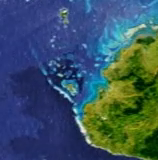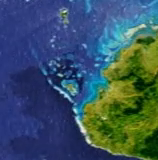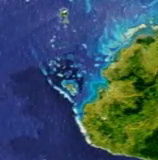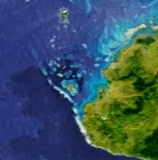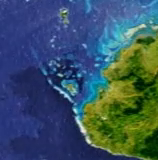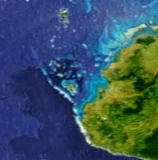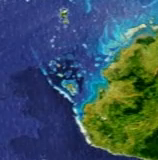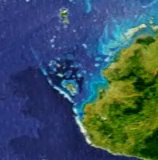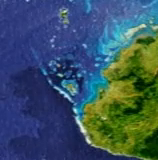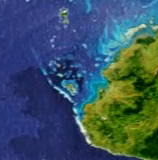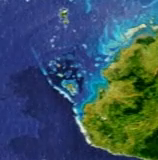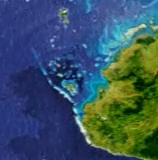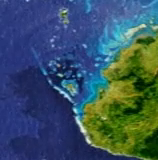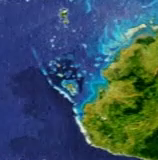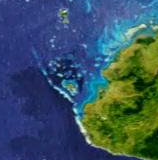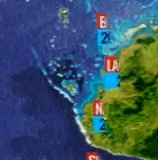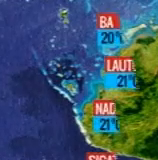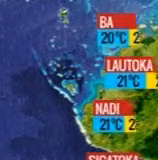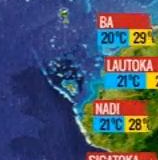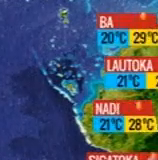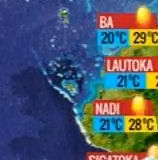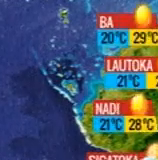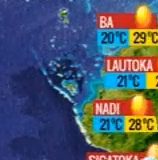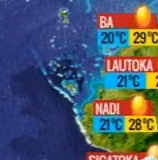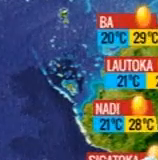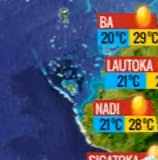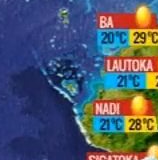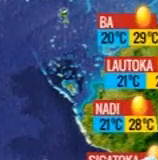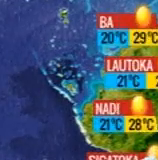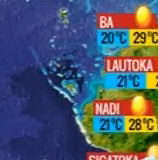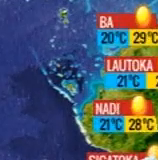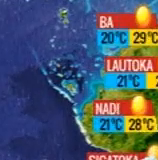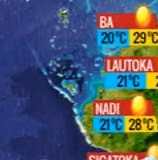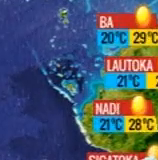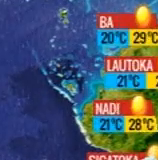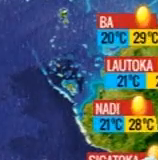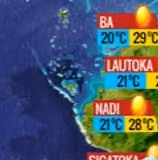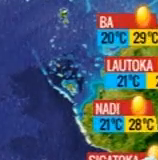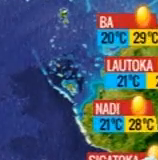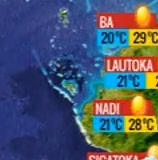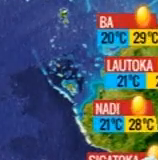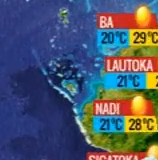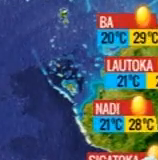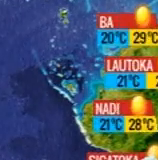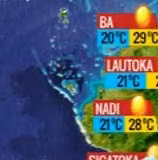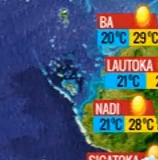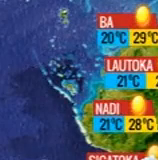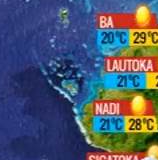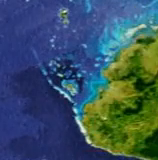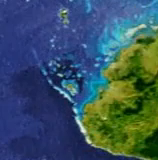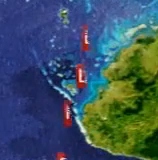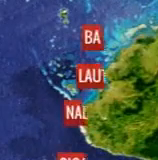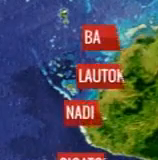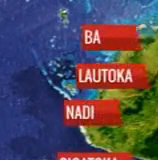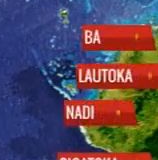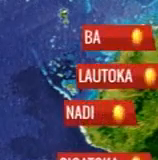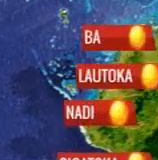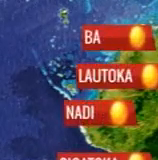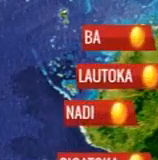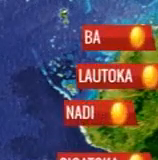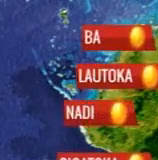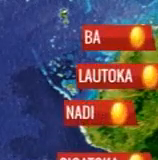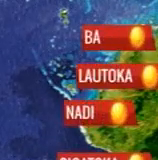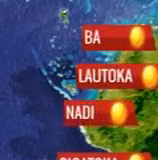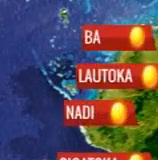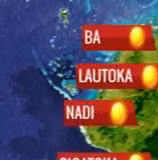at 6:03 a.m. Now for tomorrow, a mixed bag of sunny weather and brief showers in major centres. And our further outlook,